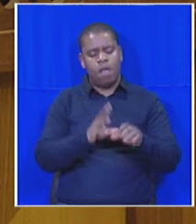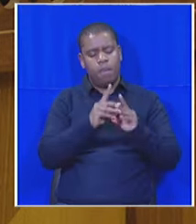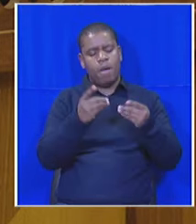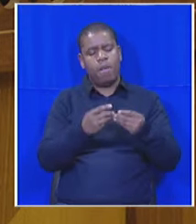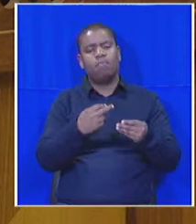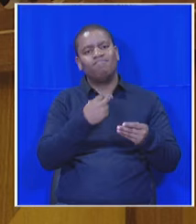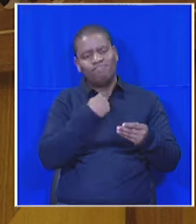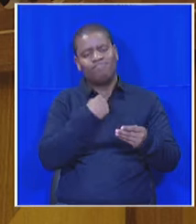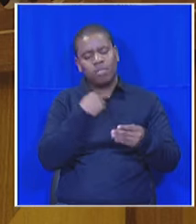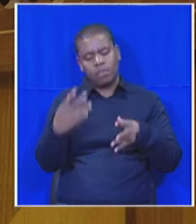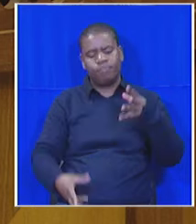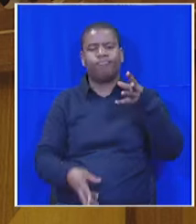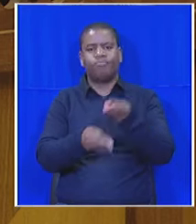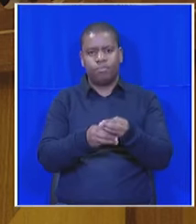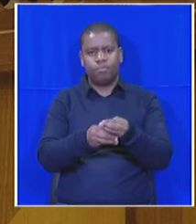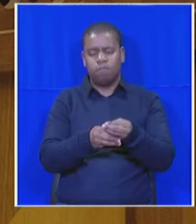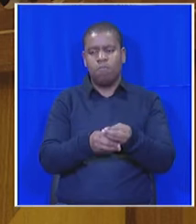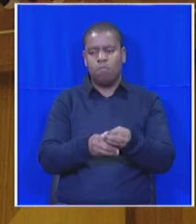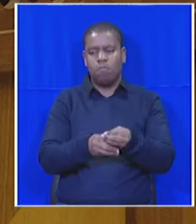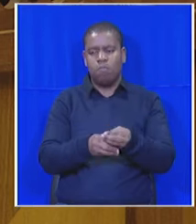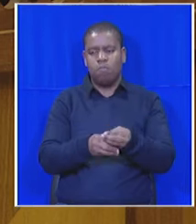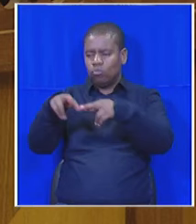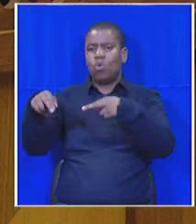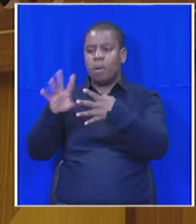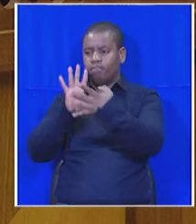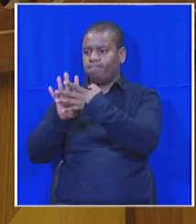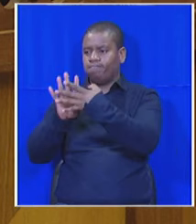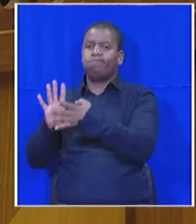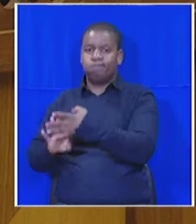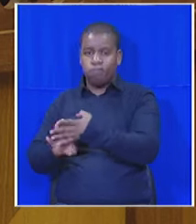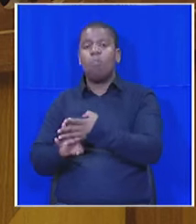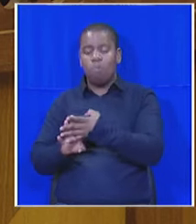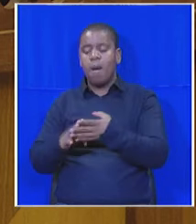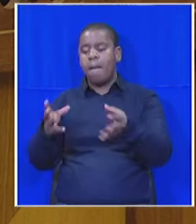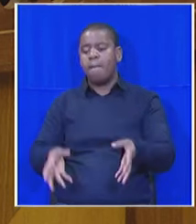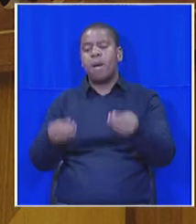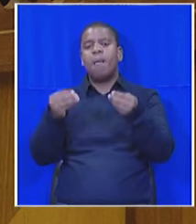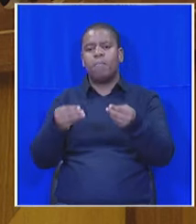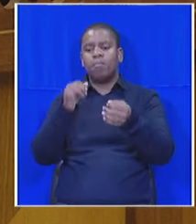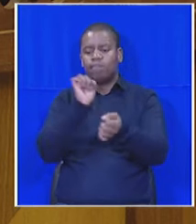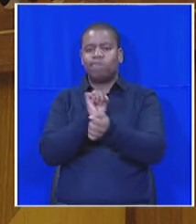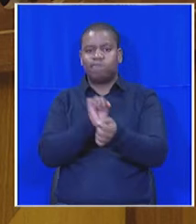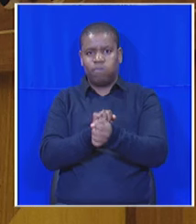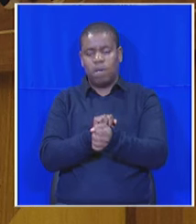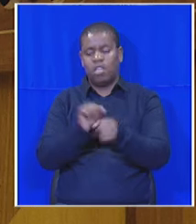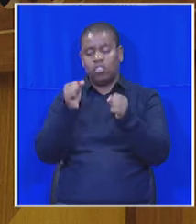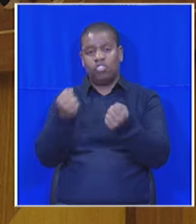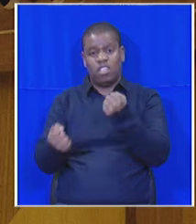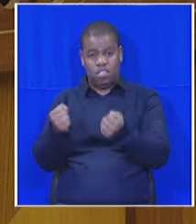targets for additional bed spaces, and we know the department is the receiver of the criminal justice system. But this